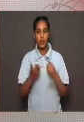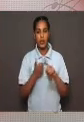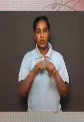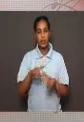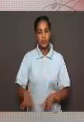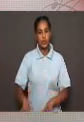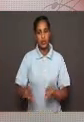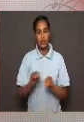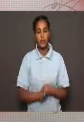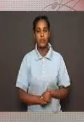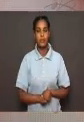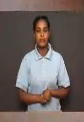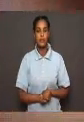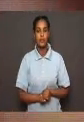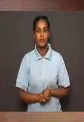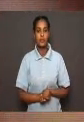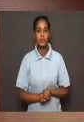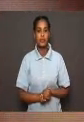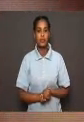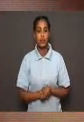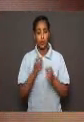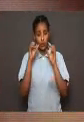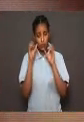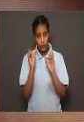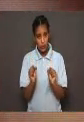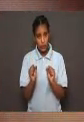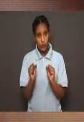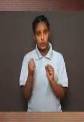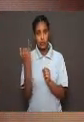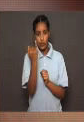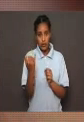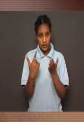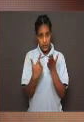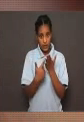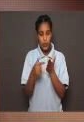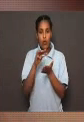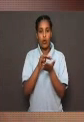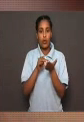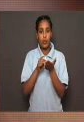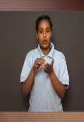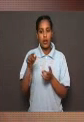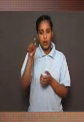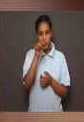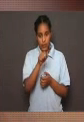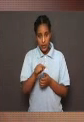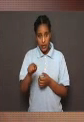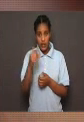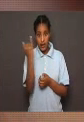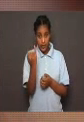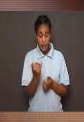Welcome back, students. Were you able to draw these molecular orbital